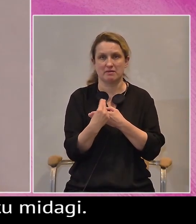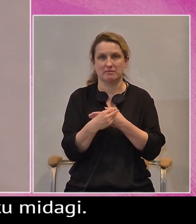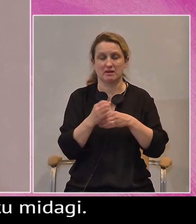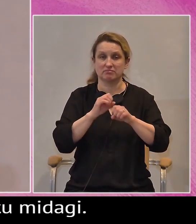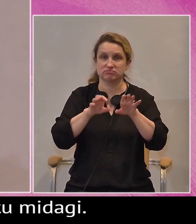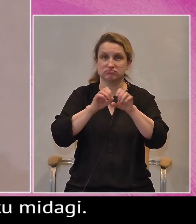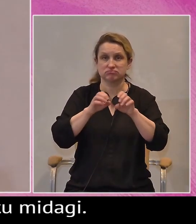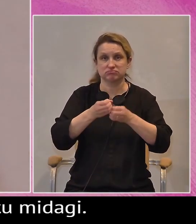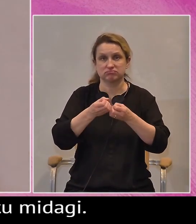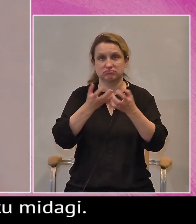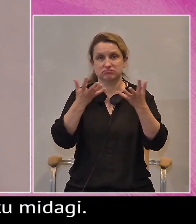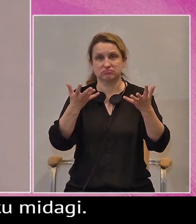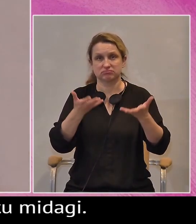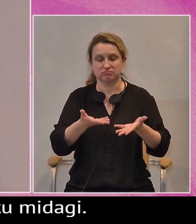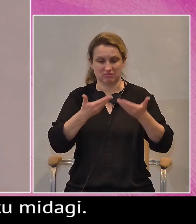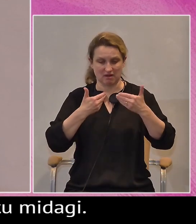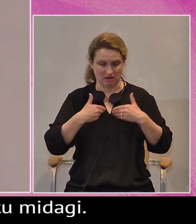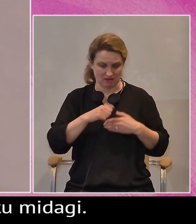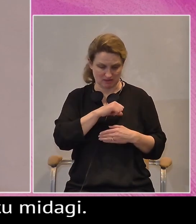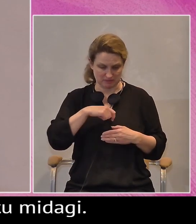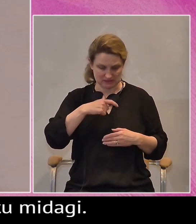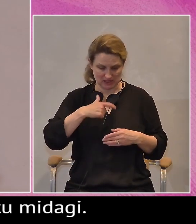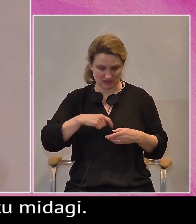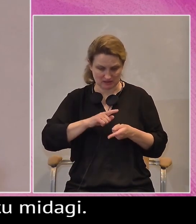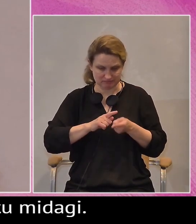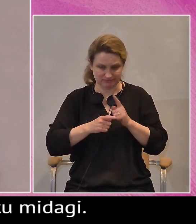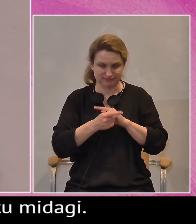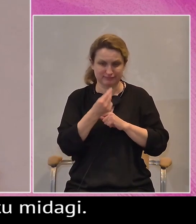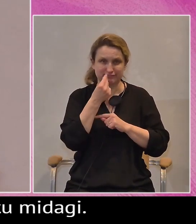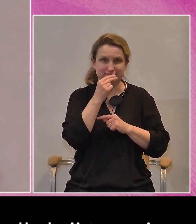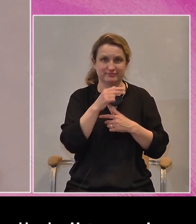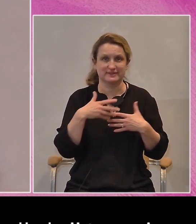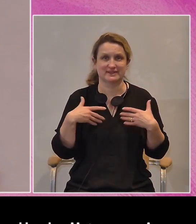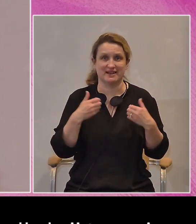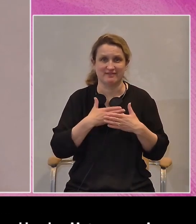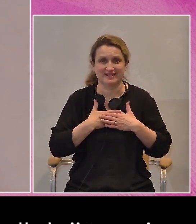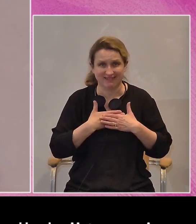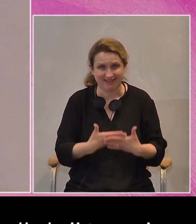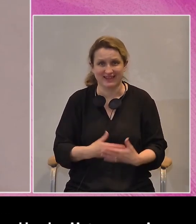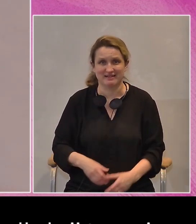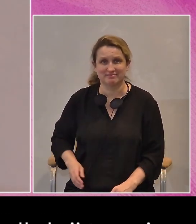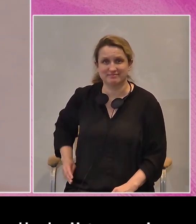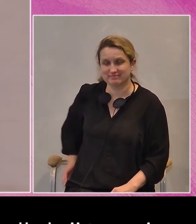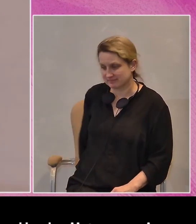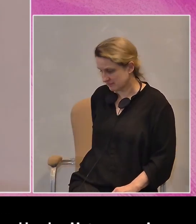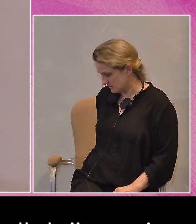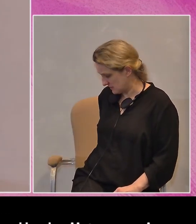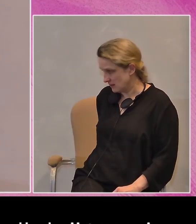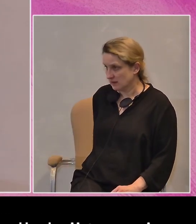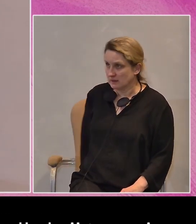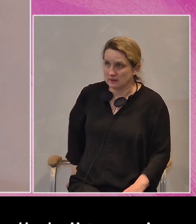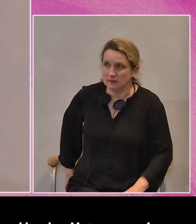then saying it out loud feels like therapy. Sharing heals you as a parent also. Thank you.